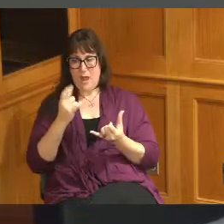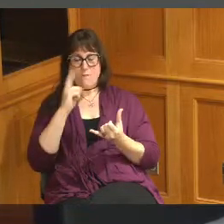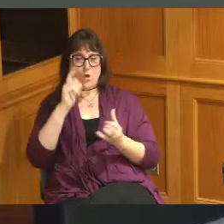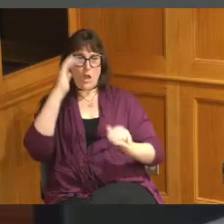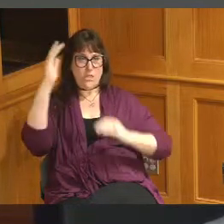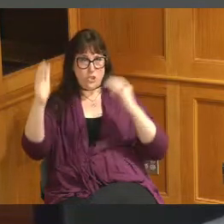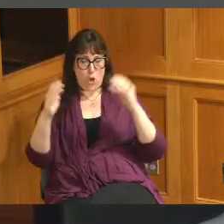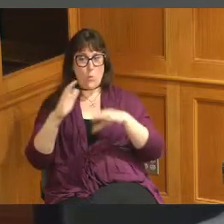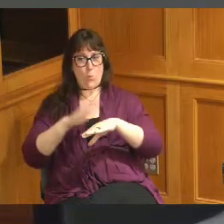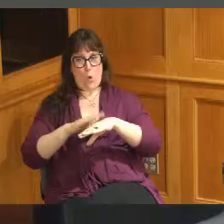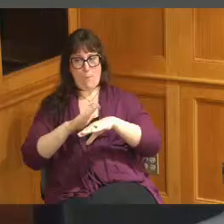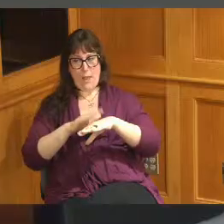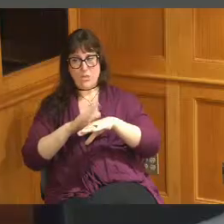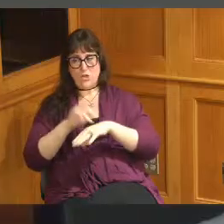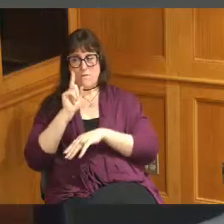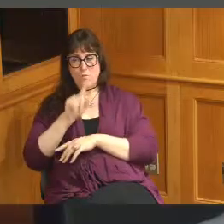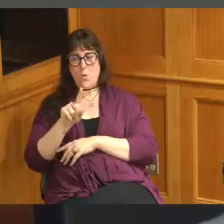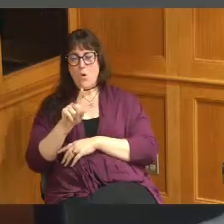probation. This is for